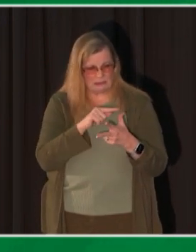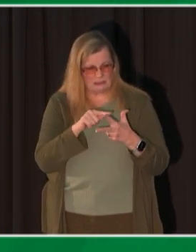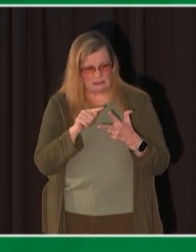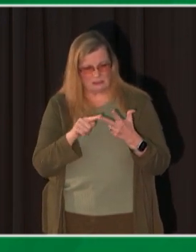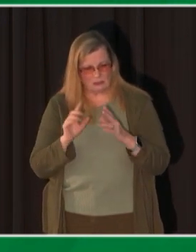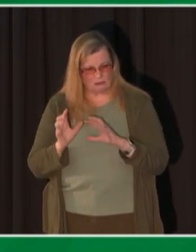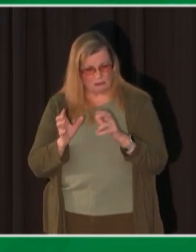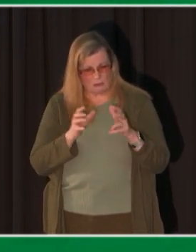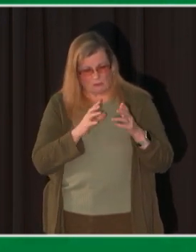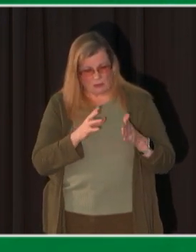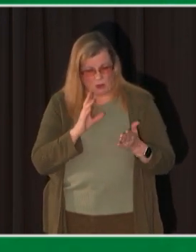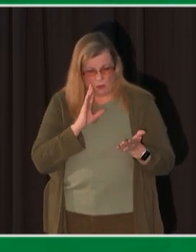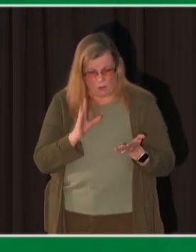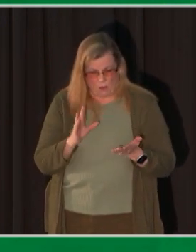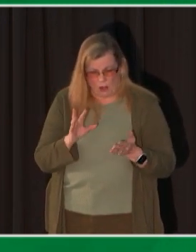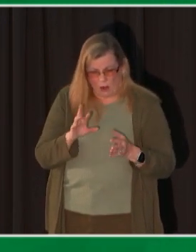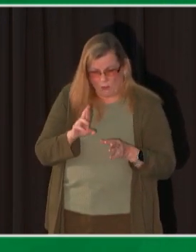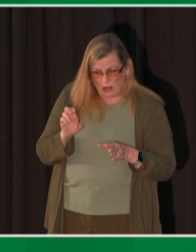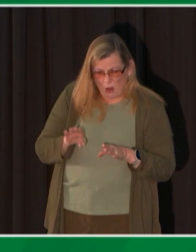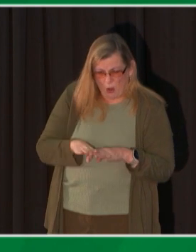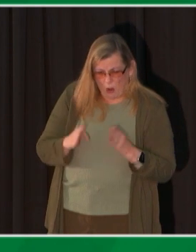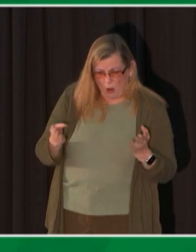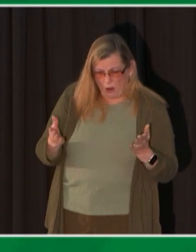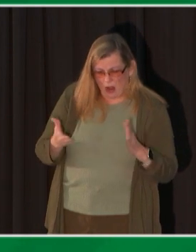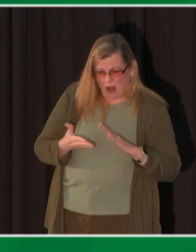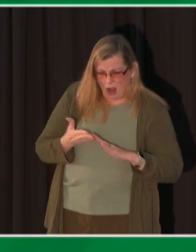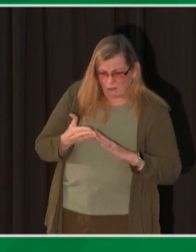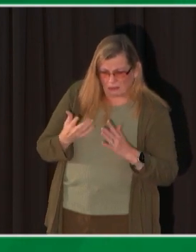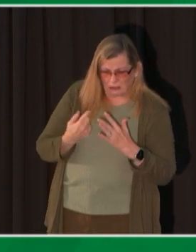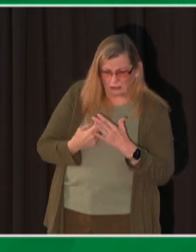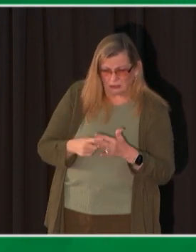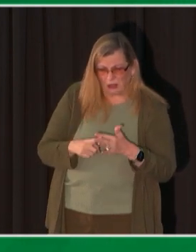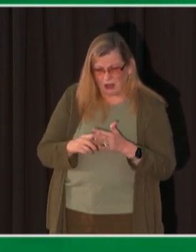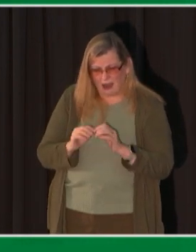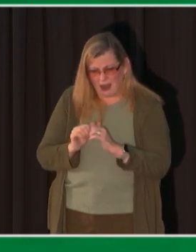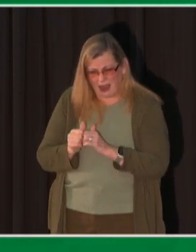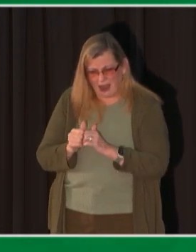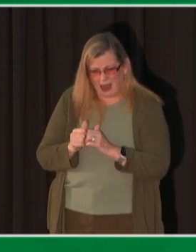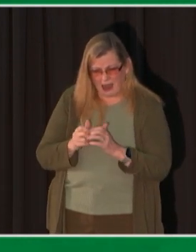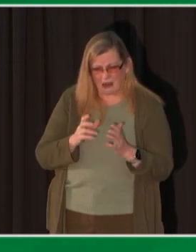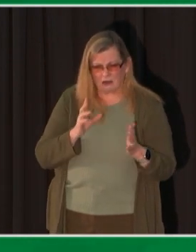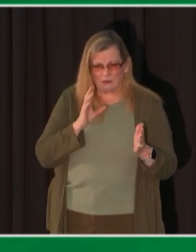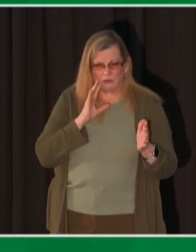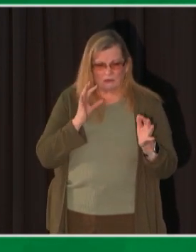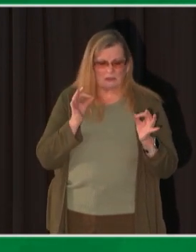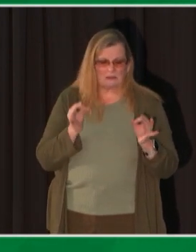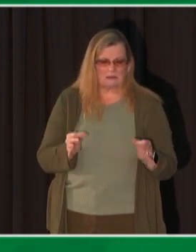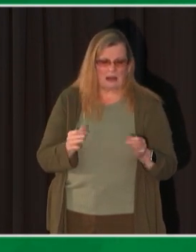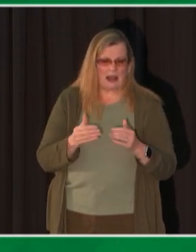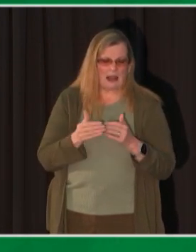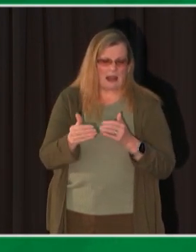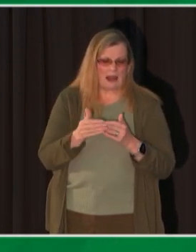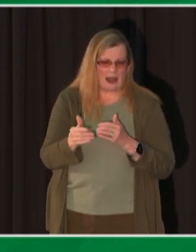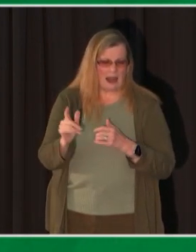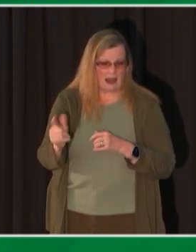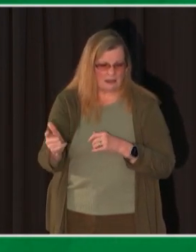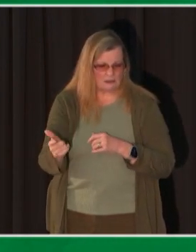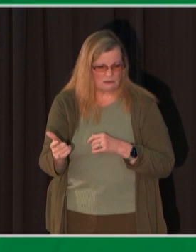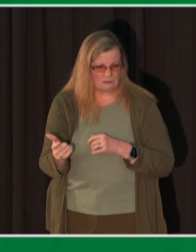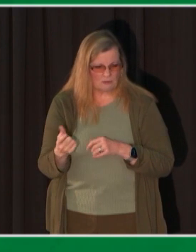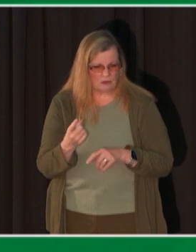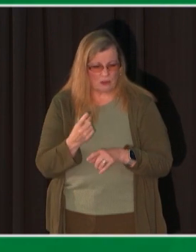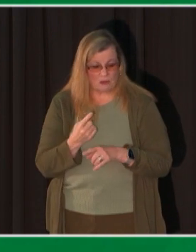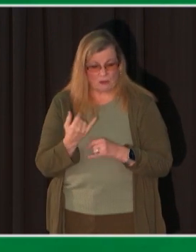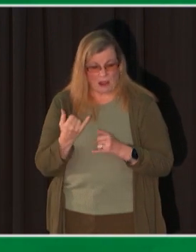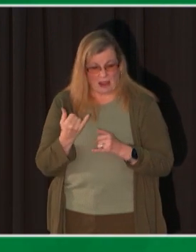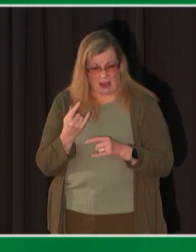and what that looks like operationally in the district. But as you look at the plan, I just really appreciate that needing to see